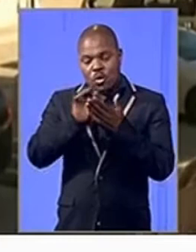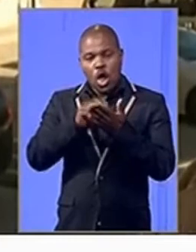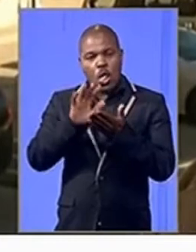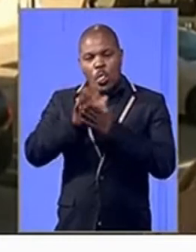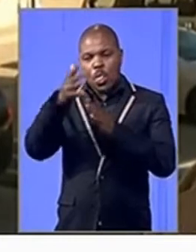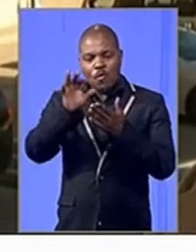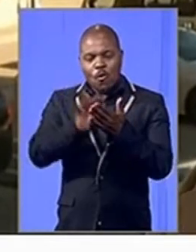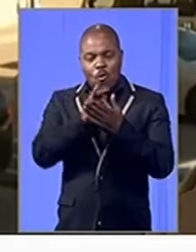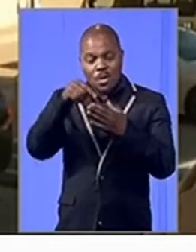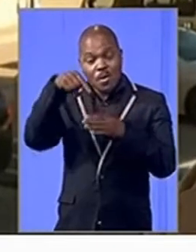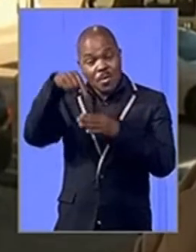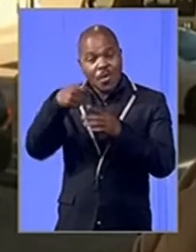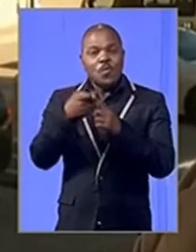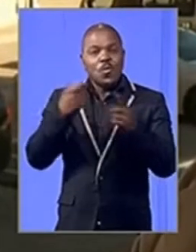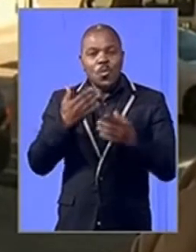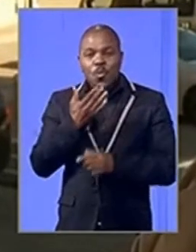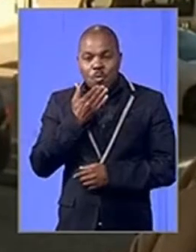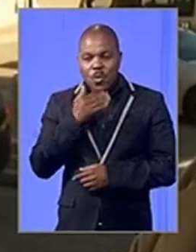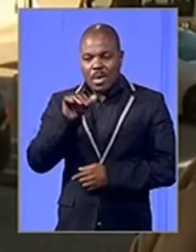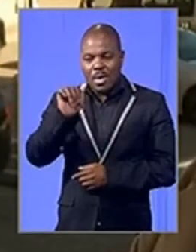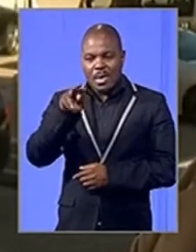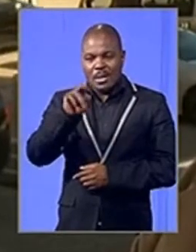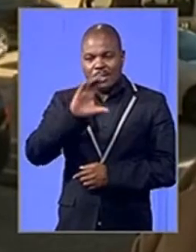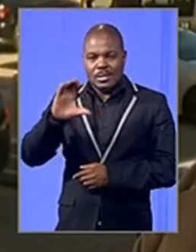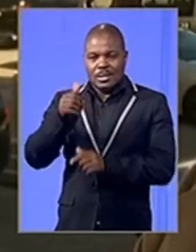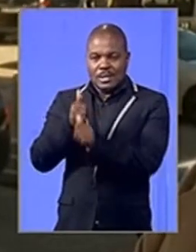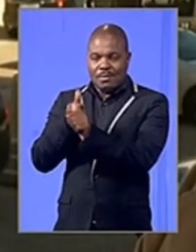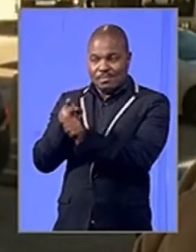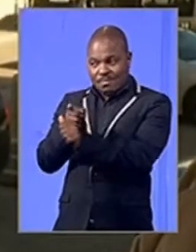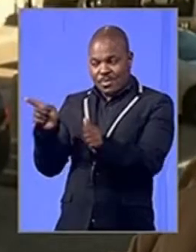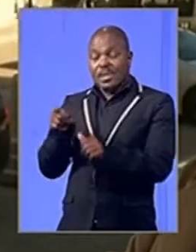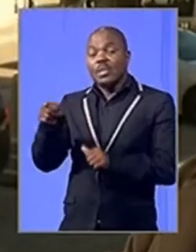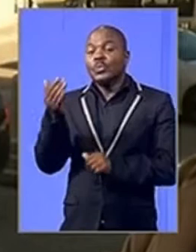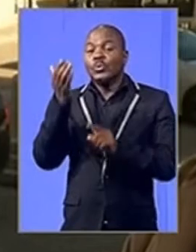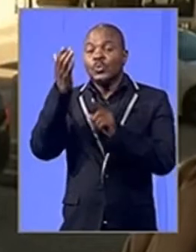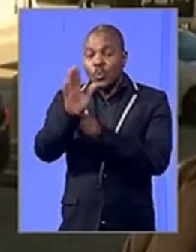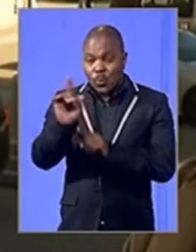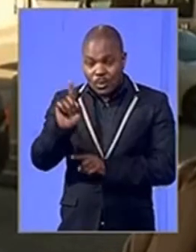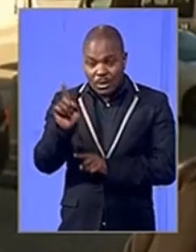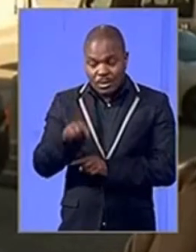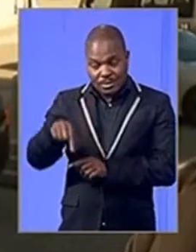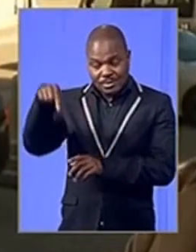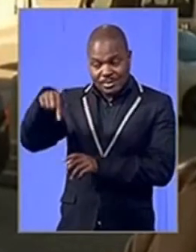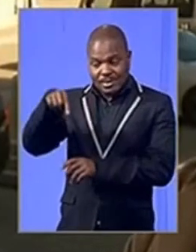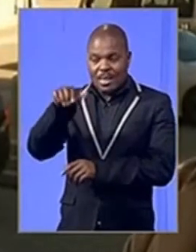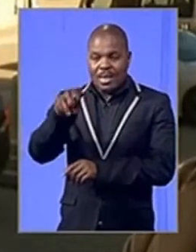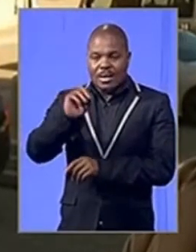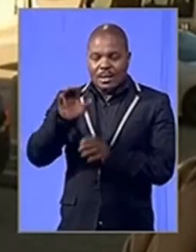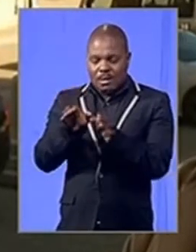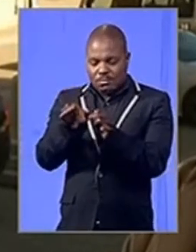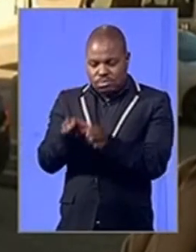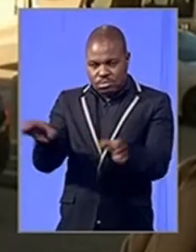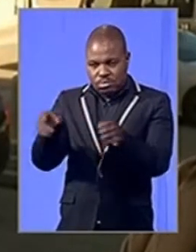votes from the ANC in itself. That emphasizes the fact that the factionalism in the